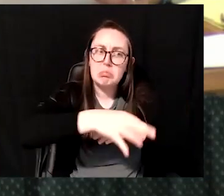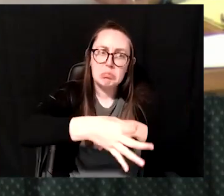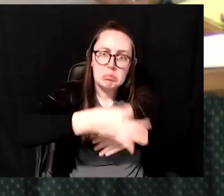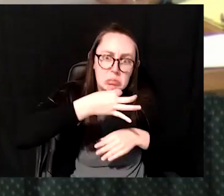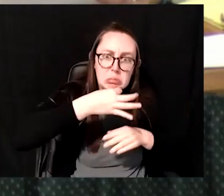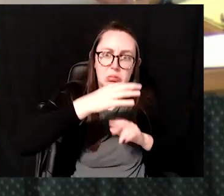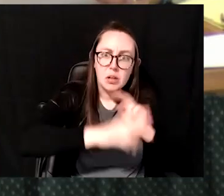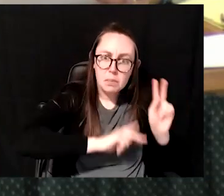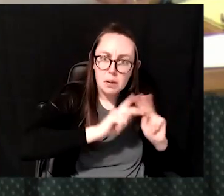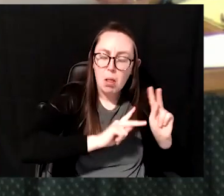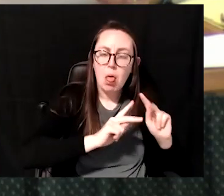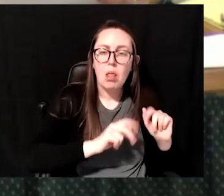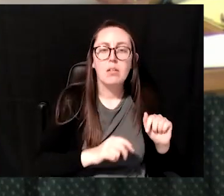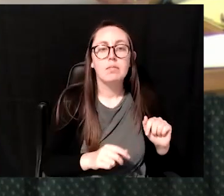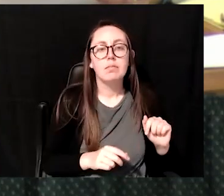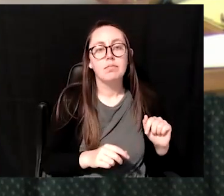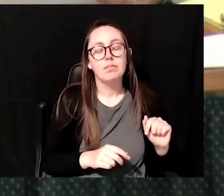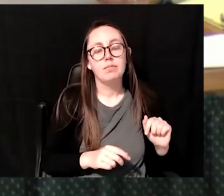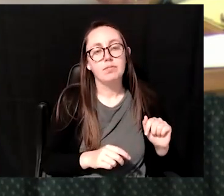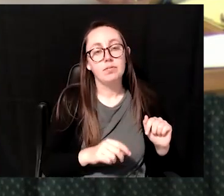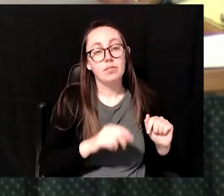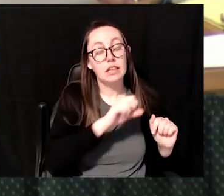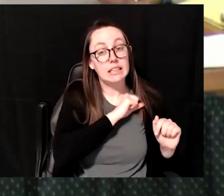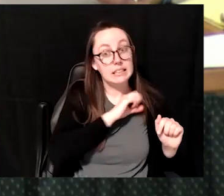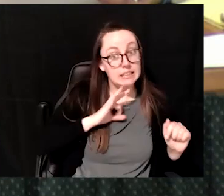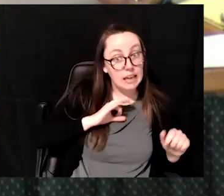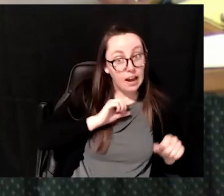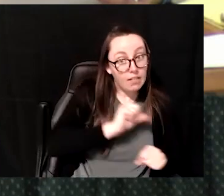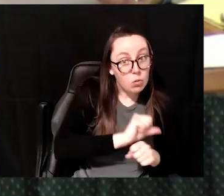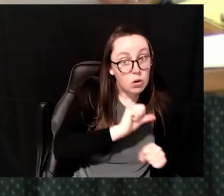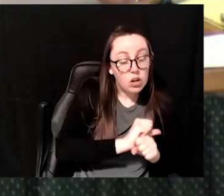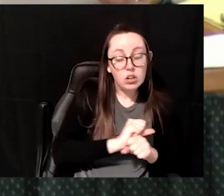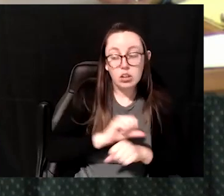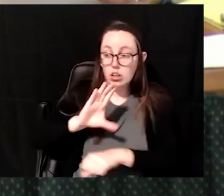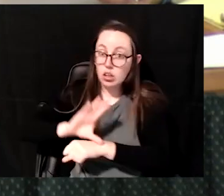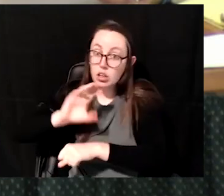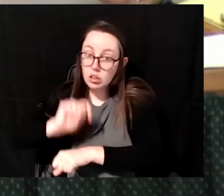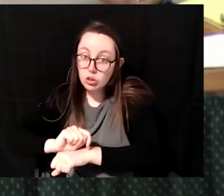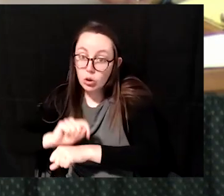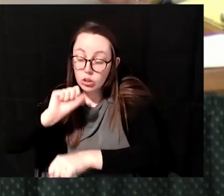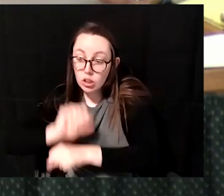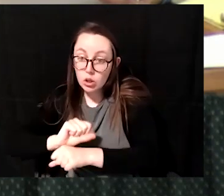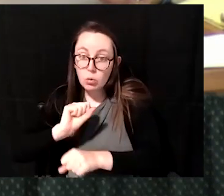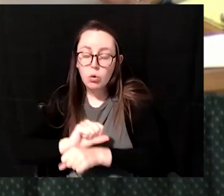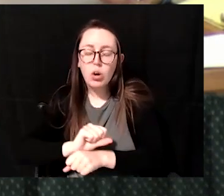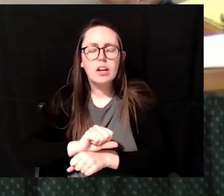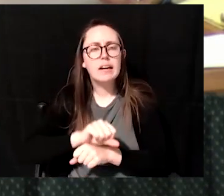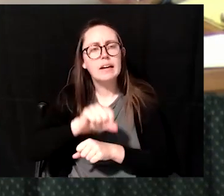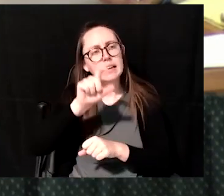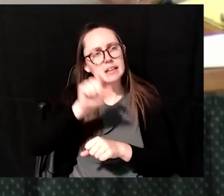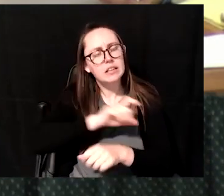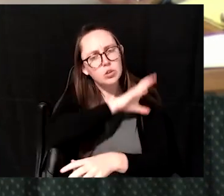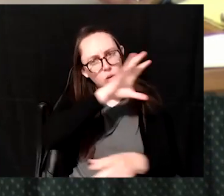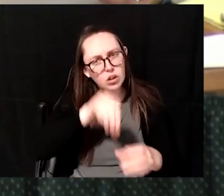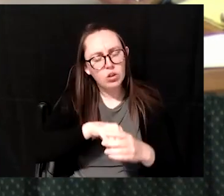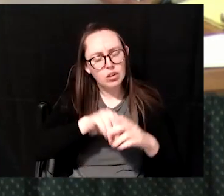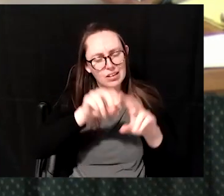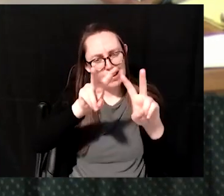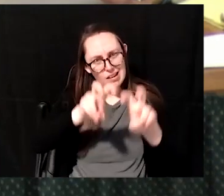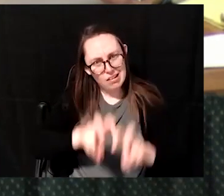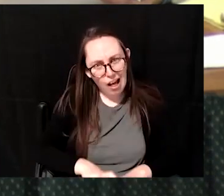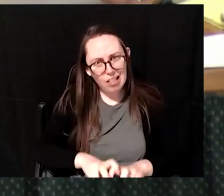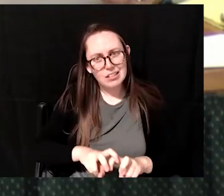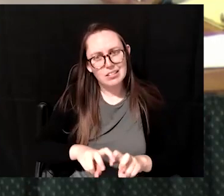this staff work and Consulting work should include an analysis of the broader review of the community safety report's recommendations